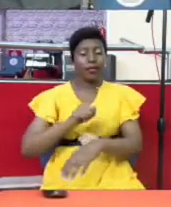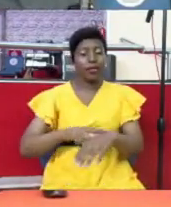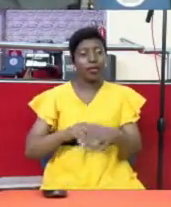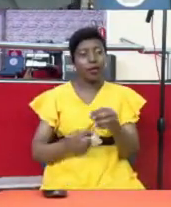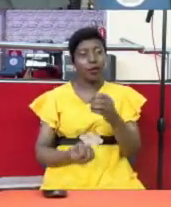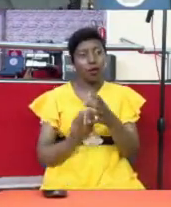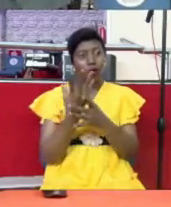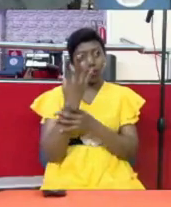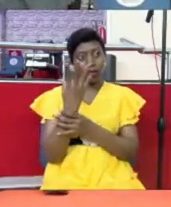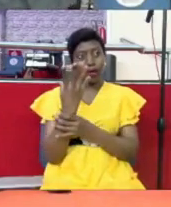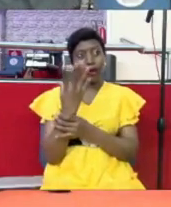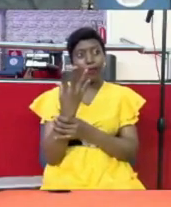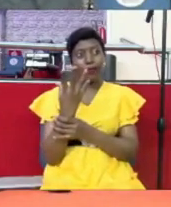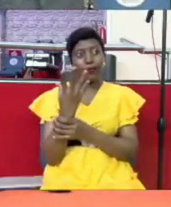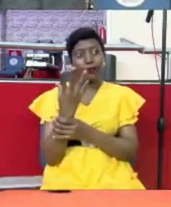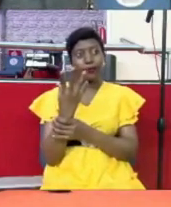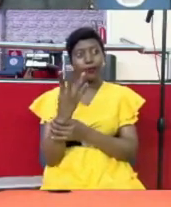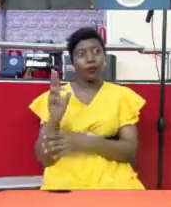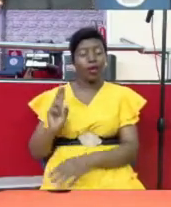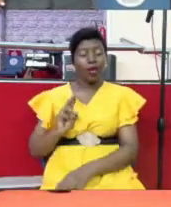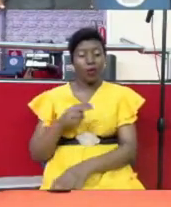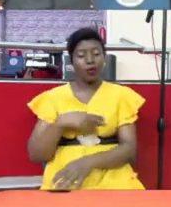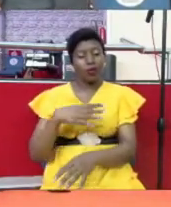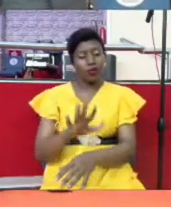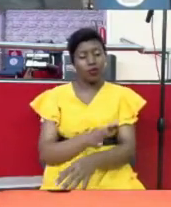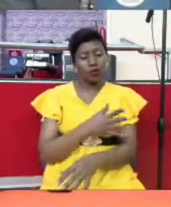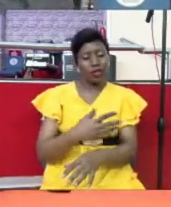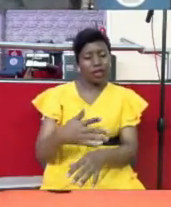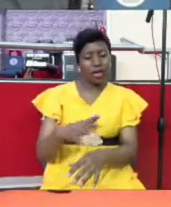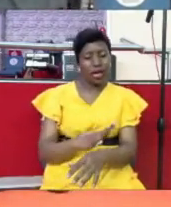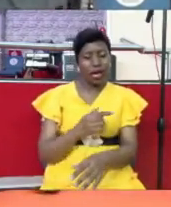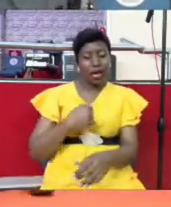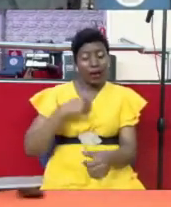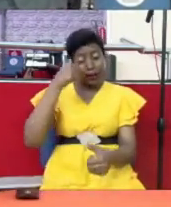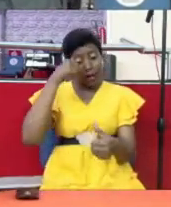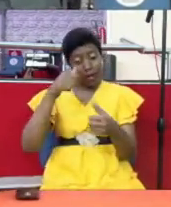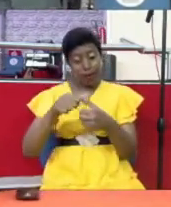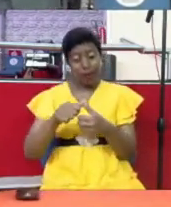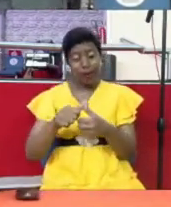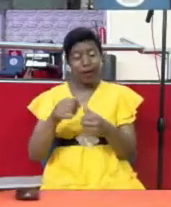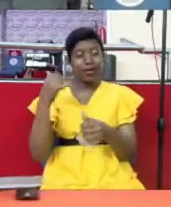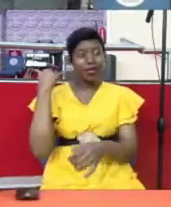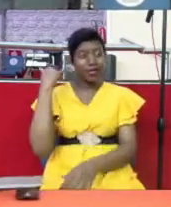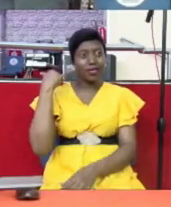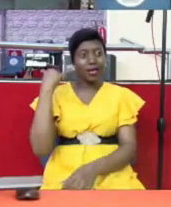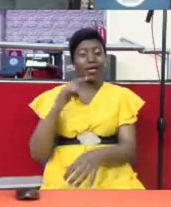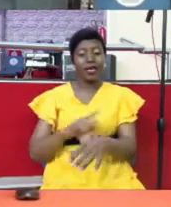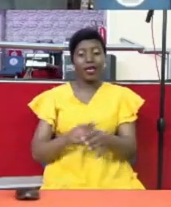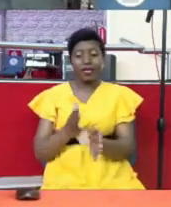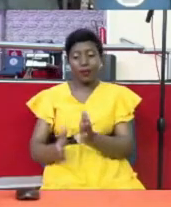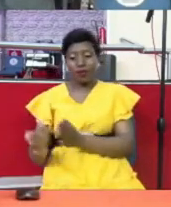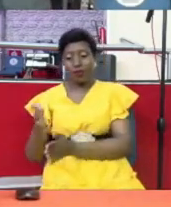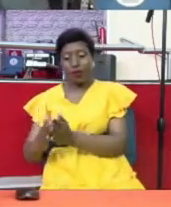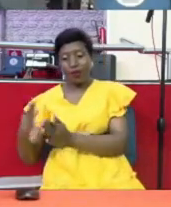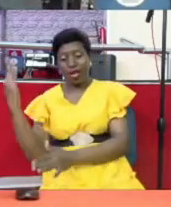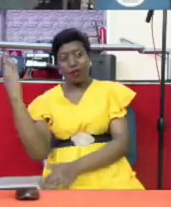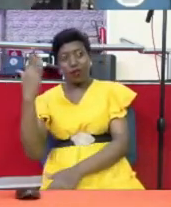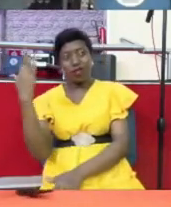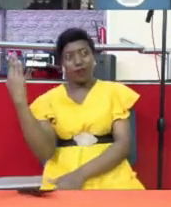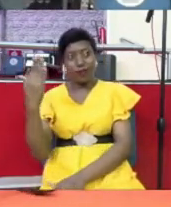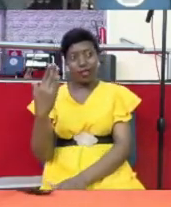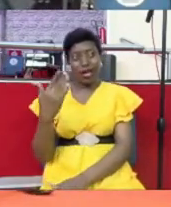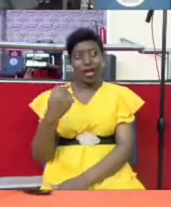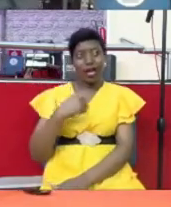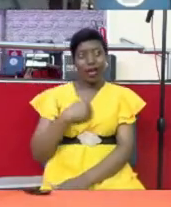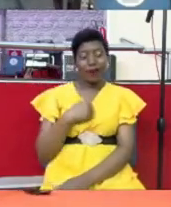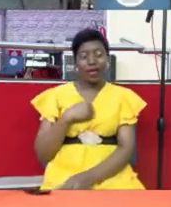tulikuwa tunakuwa, we used to have a song, and I remembered it yesterday as I was preparing, and I was really amazed at that song. Tukawa